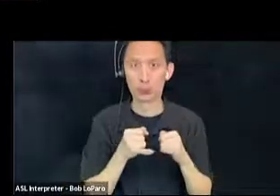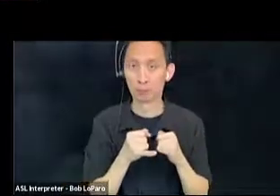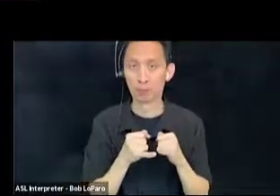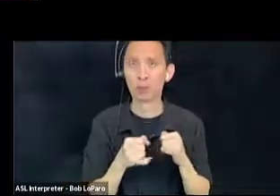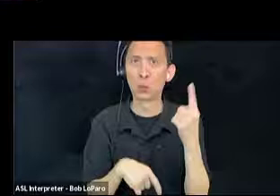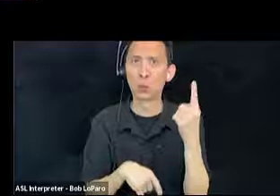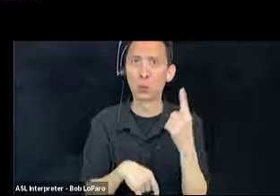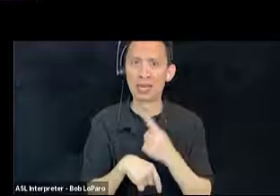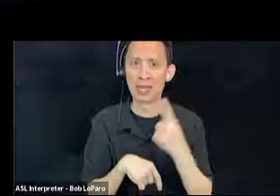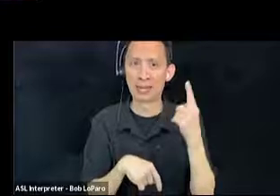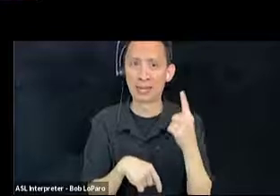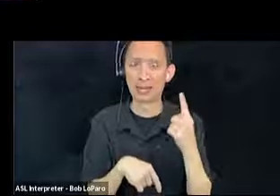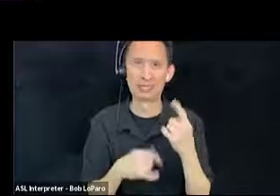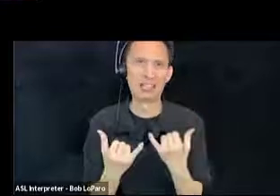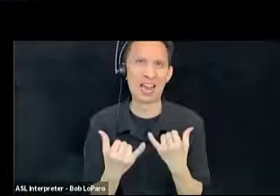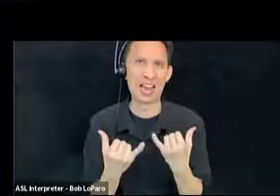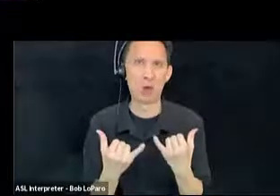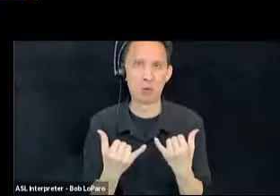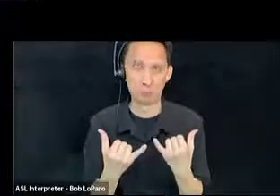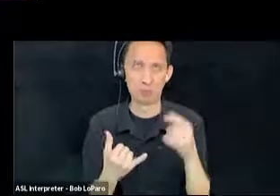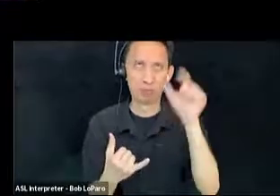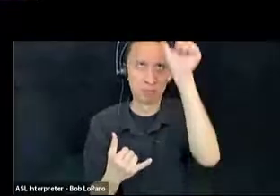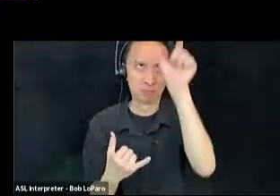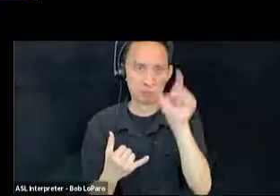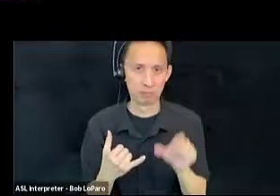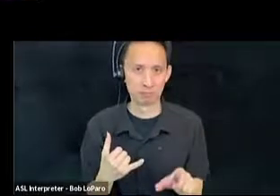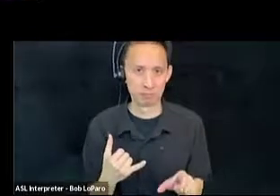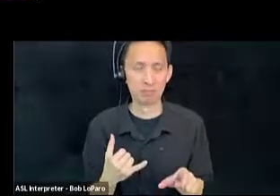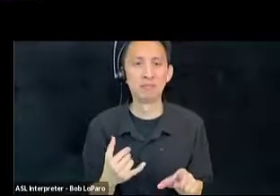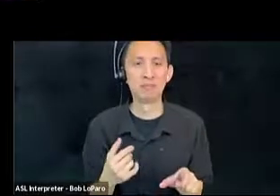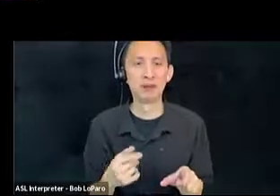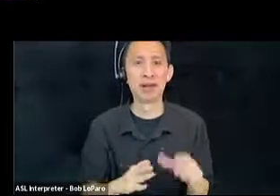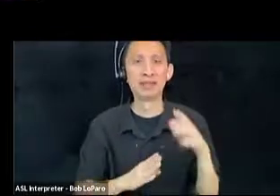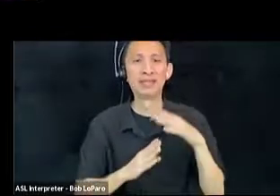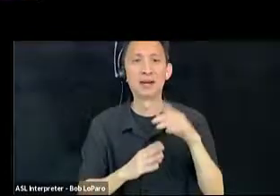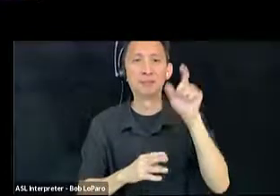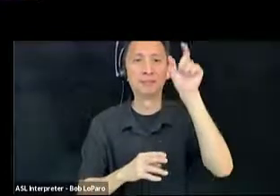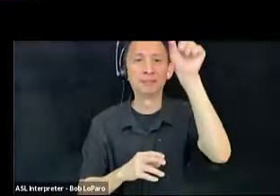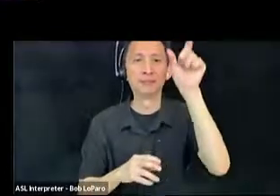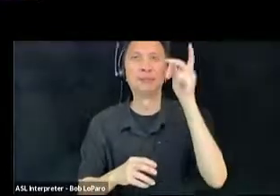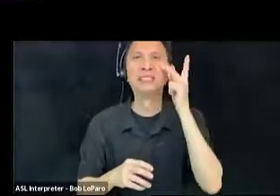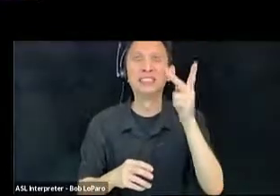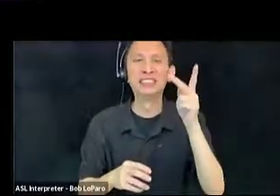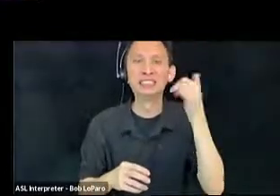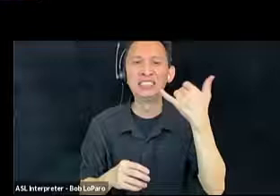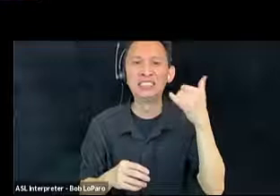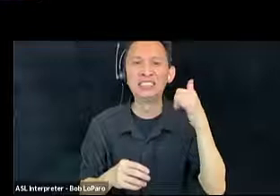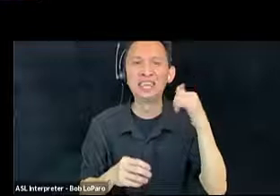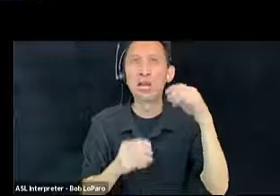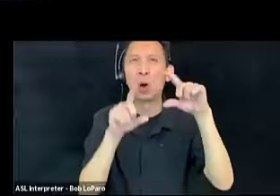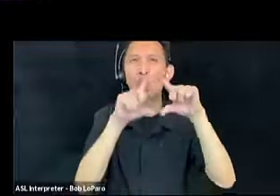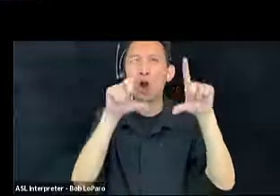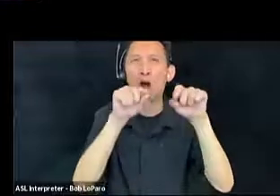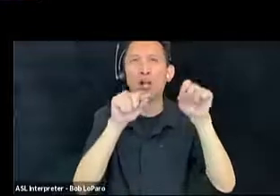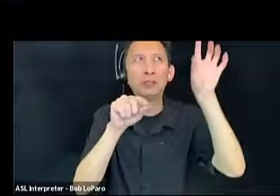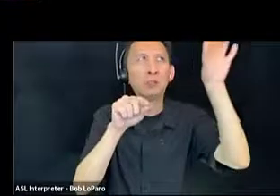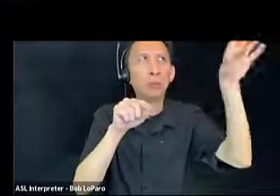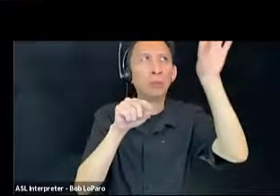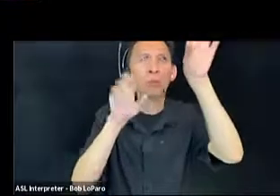day, the now, the today. And if you look at the top, there's like little yellow cards on the left and the right of that blue,